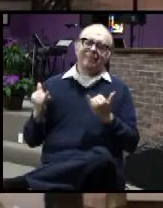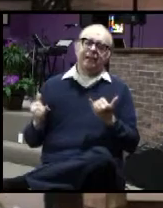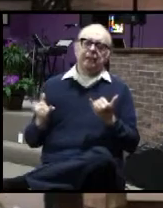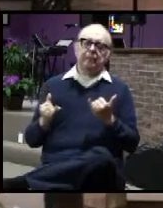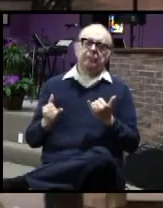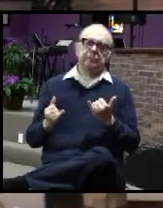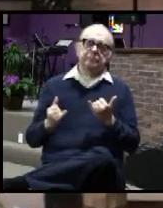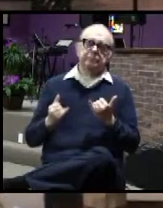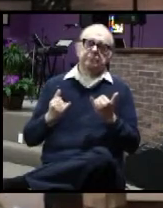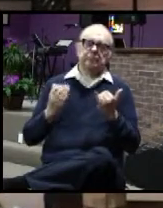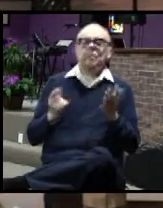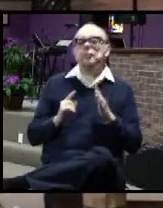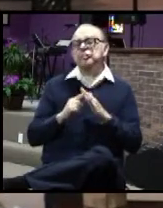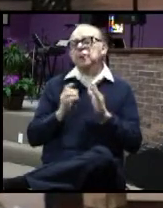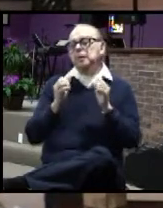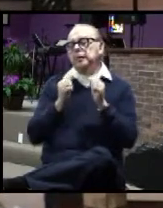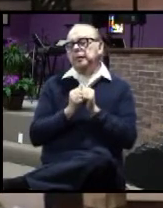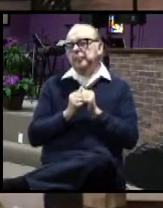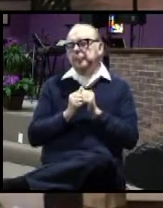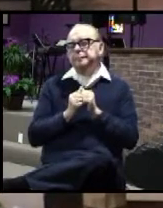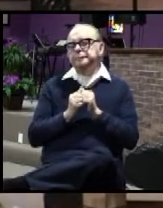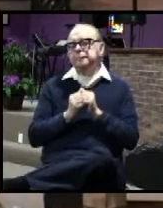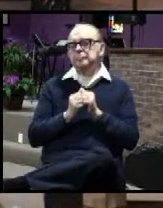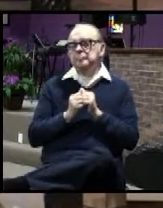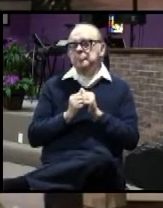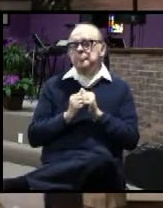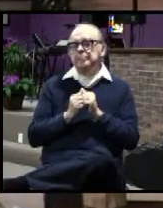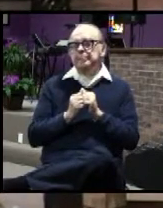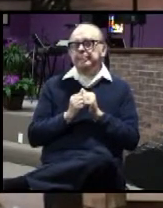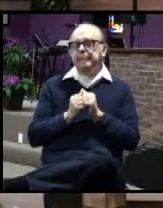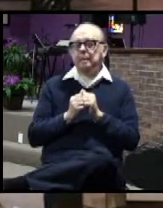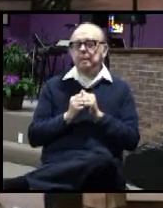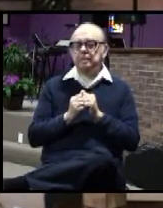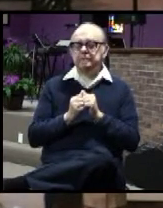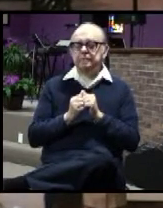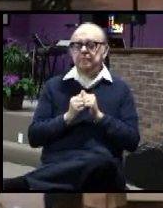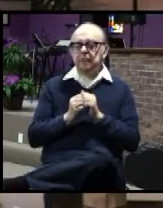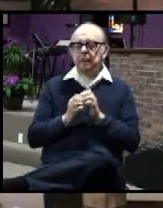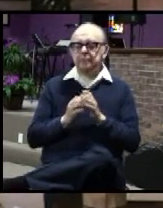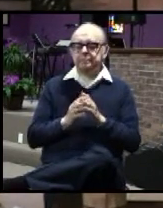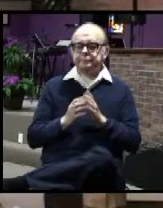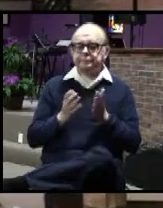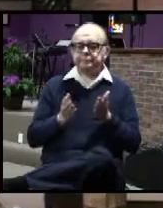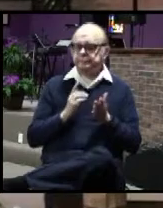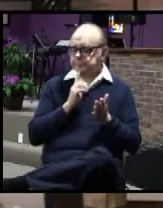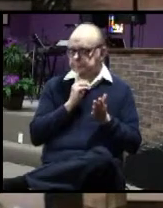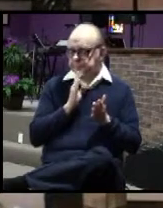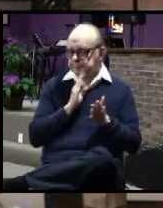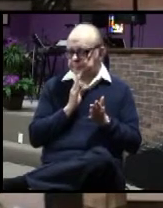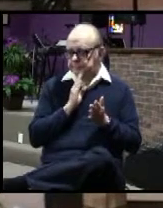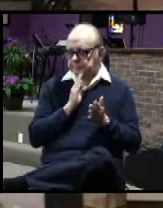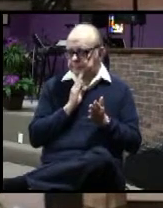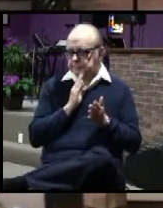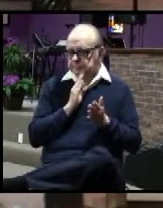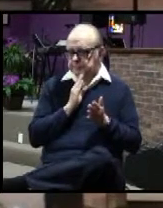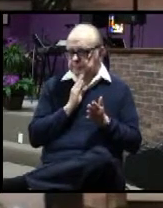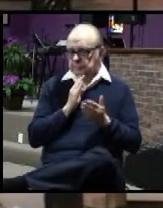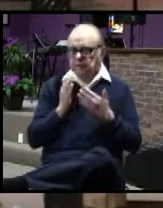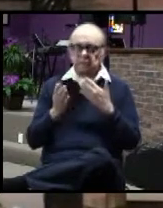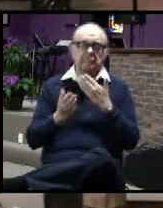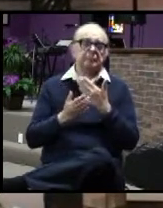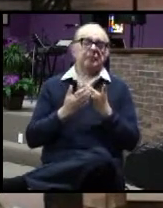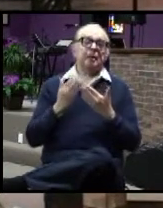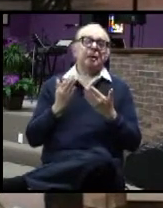What we want to start out with is we just want to talk about a plain pot,